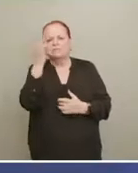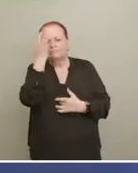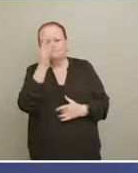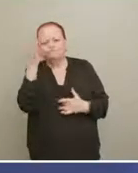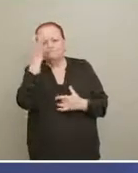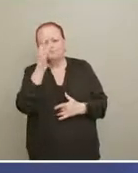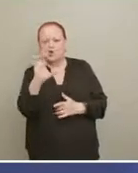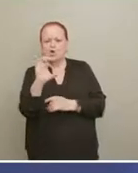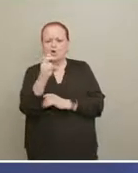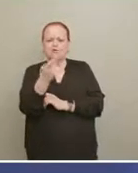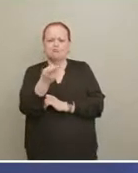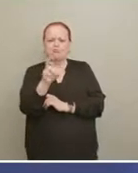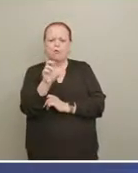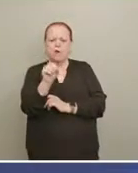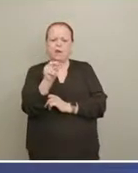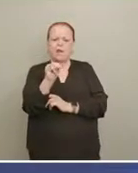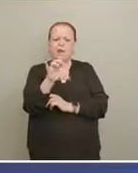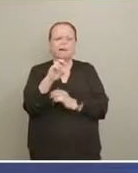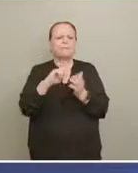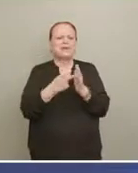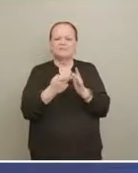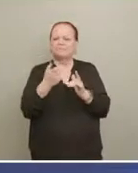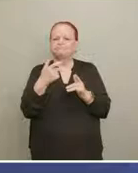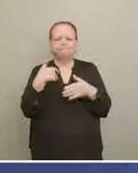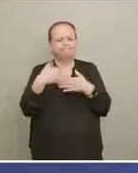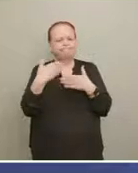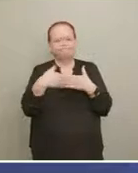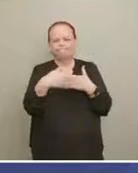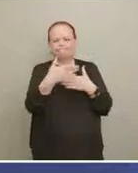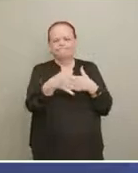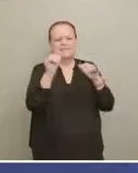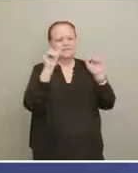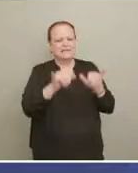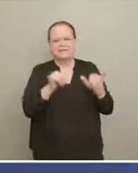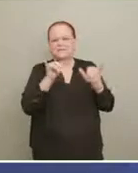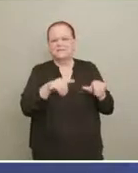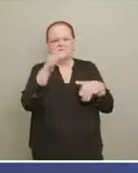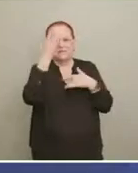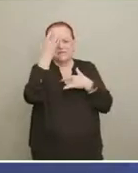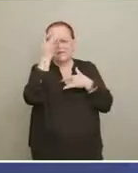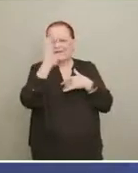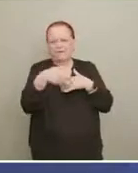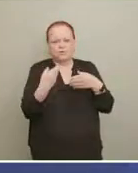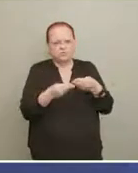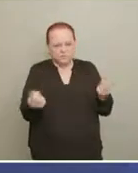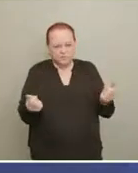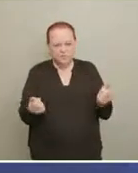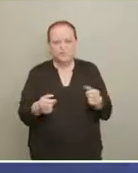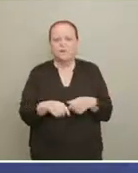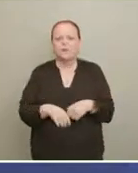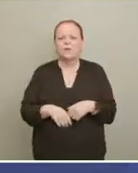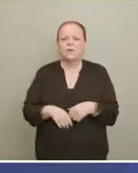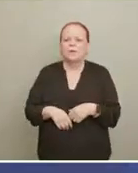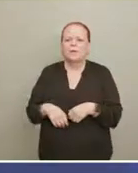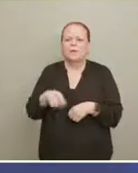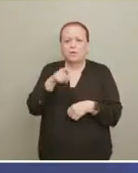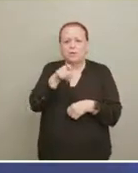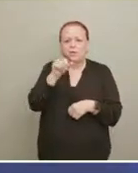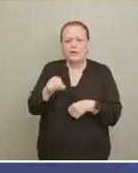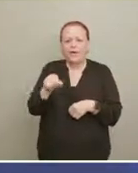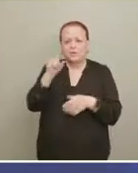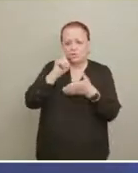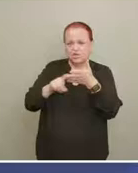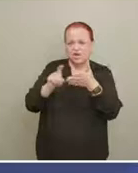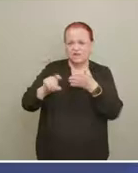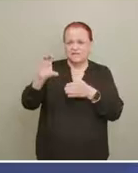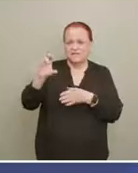what are the chronic kind of medical condition? You can go on to the CDC website and search for chronic health